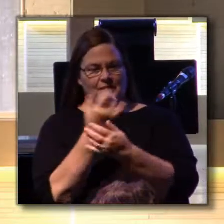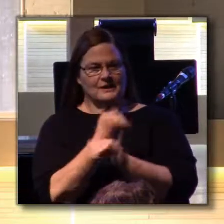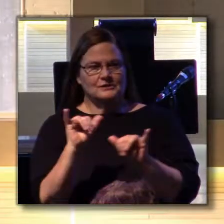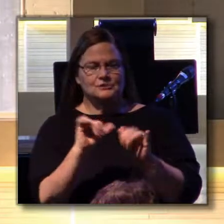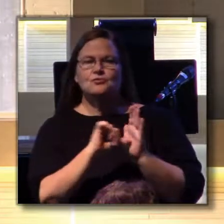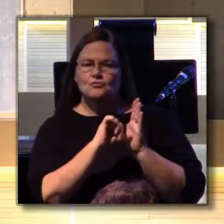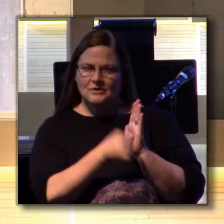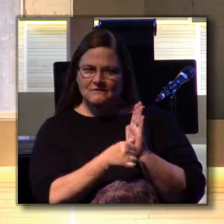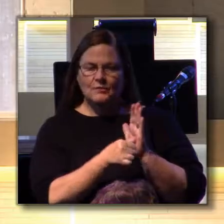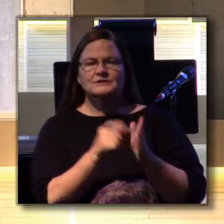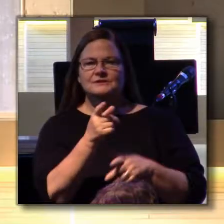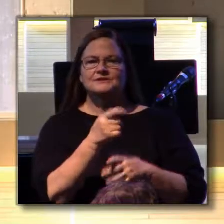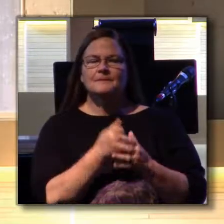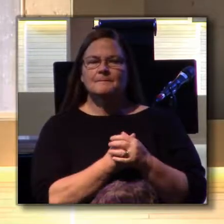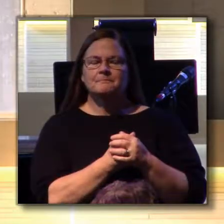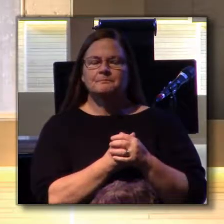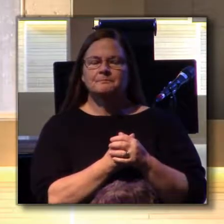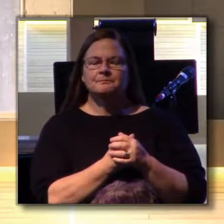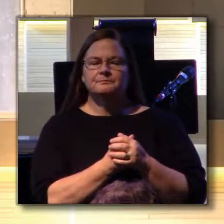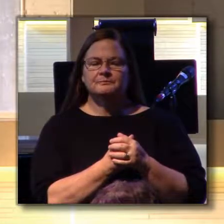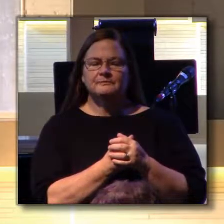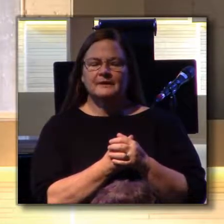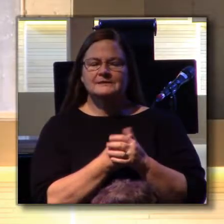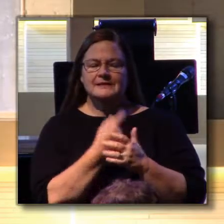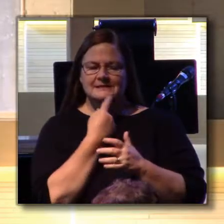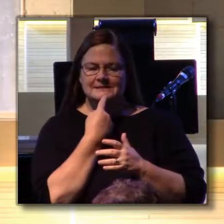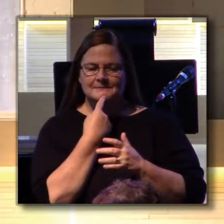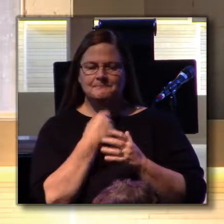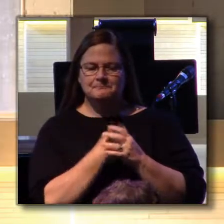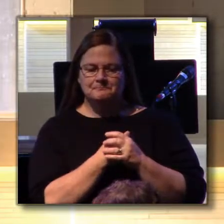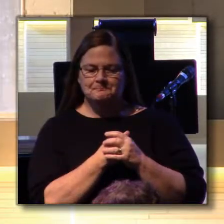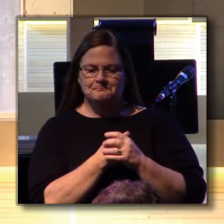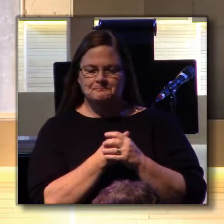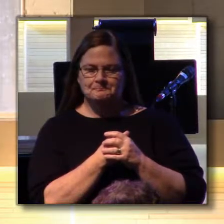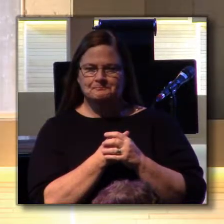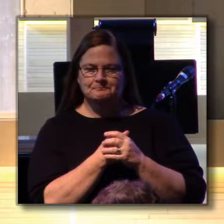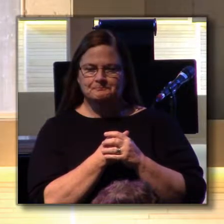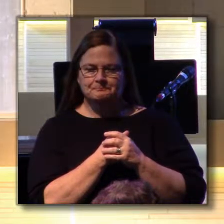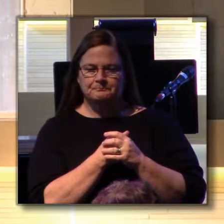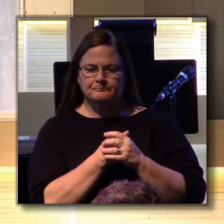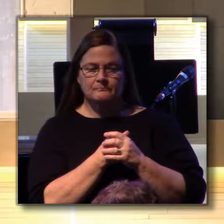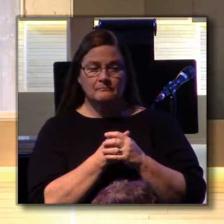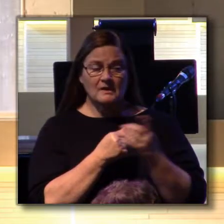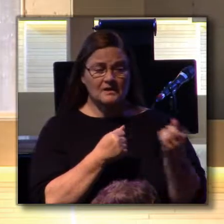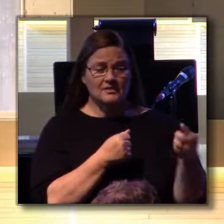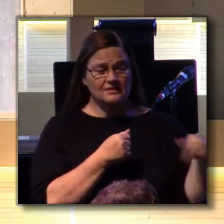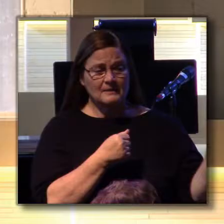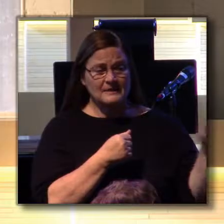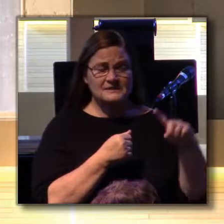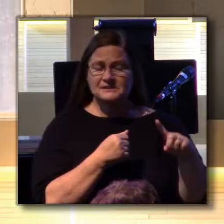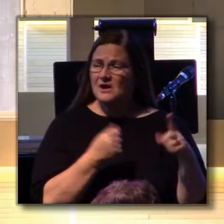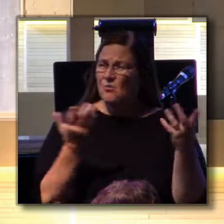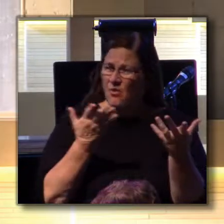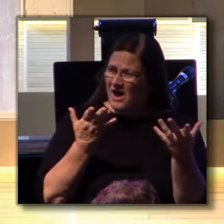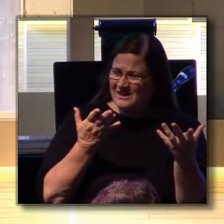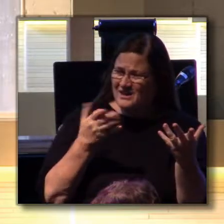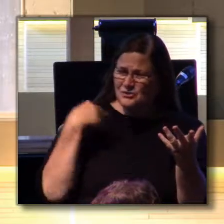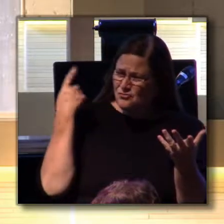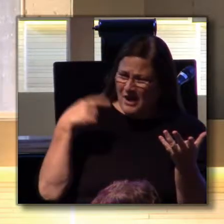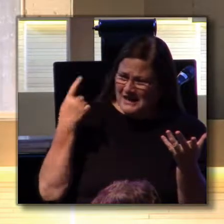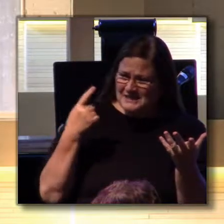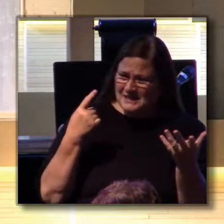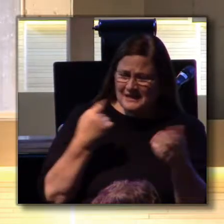amazed. But Jesus answered again and said to them, so they must have said, what? Are you nuts? Are you crazy? That doesn't make any sense. How can